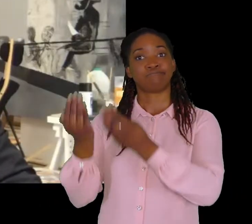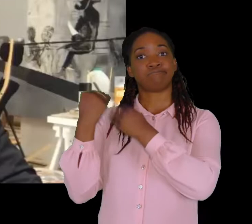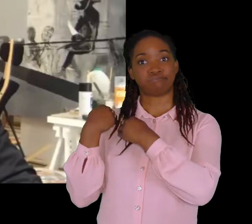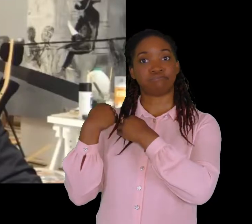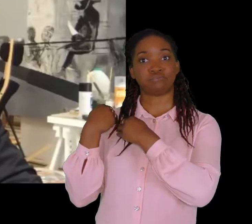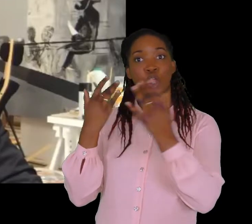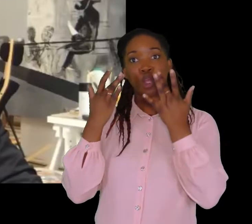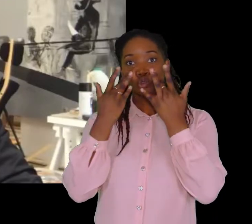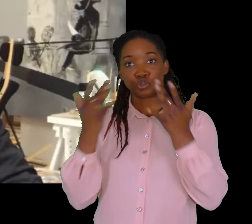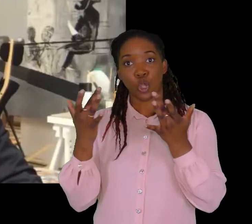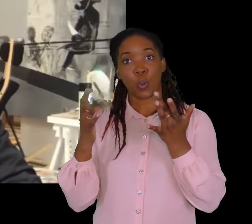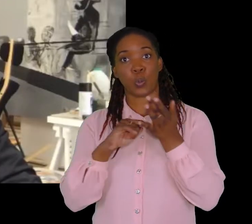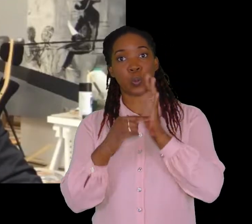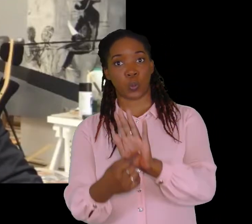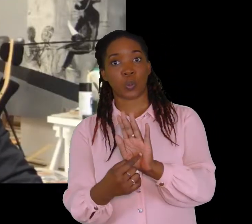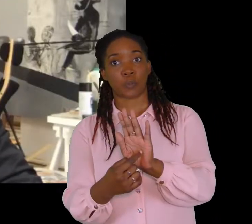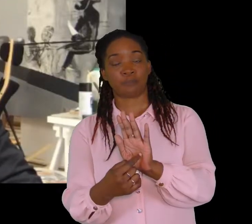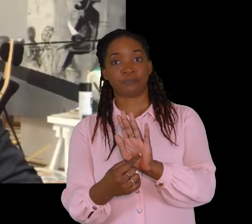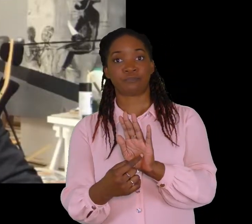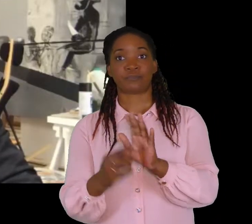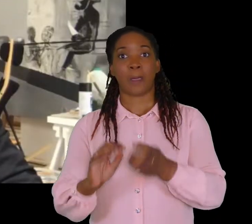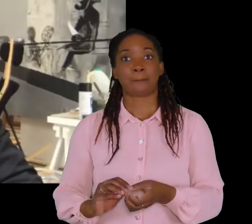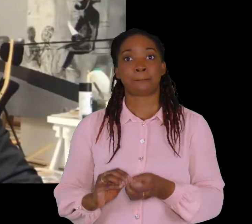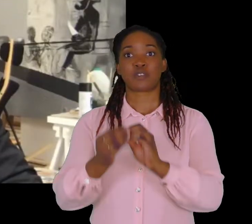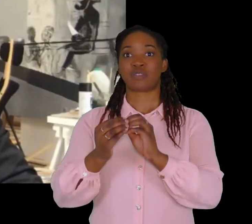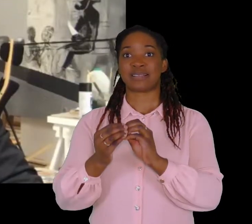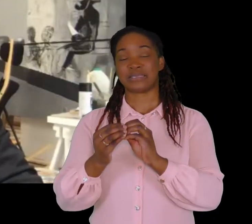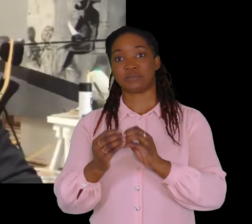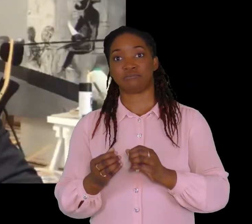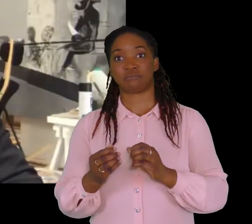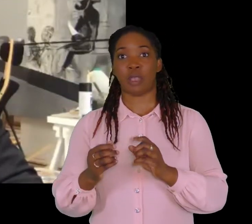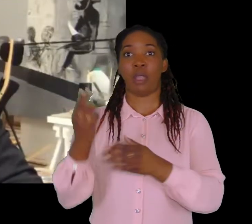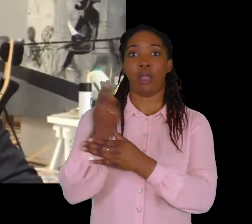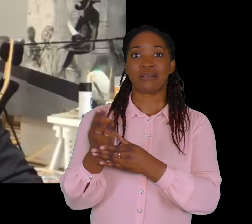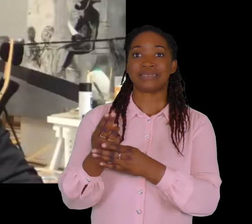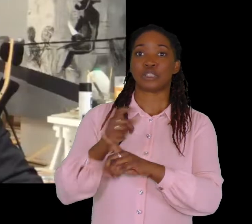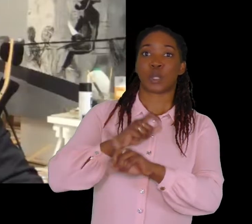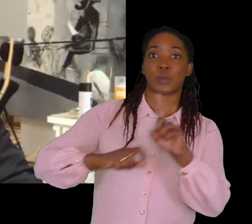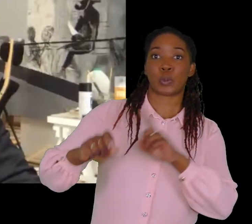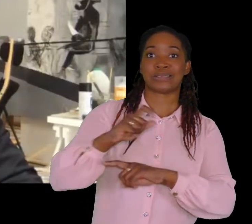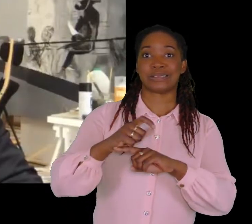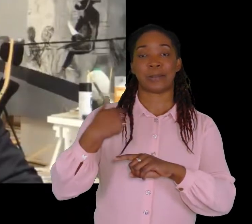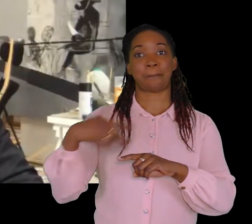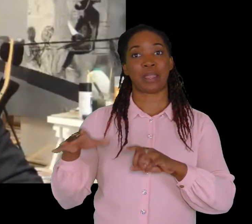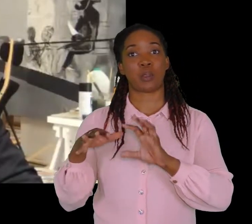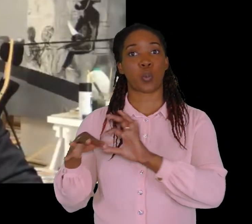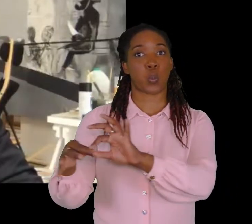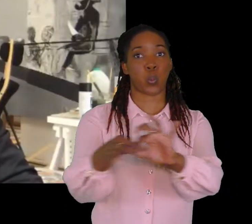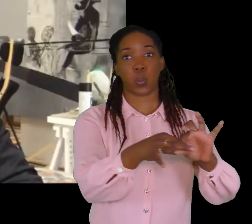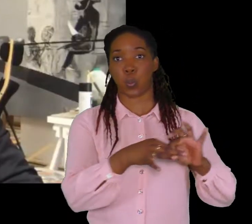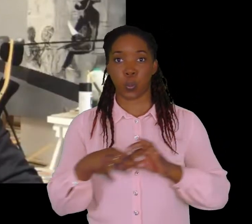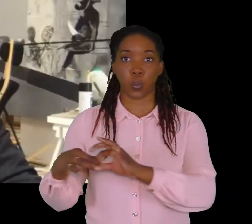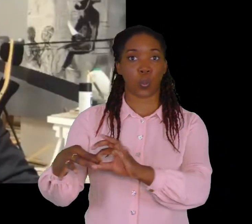on the responsibility for showing or for building viable artist communities. So over the years, I've